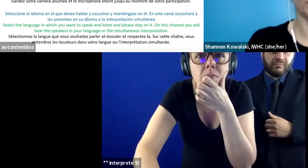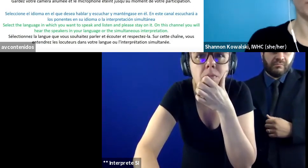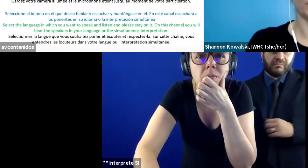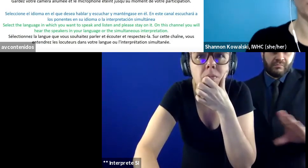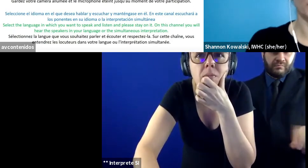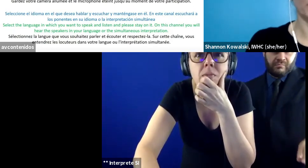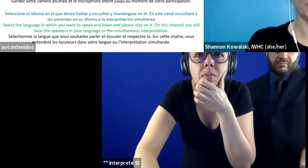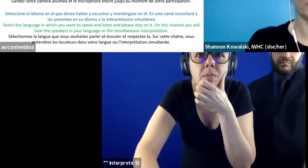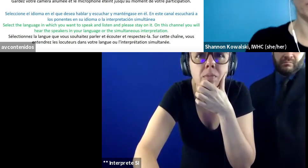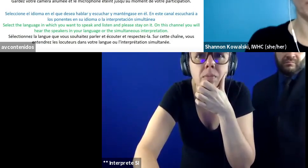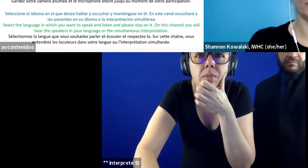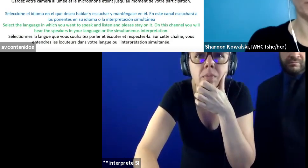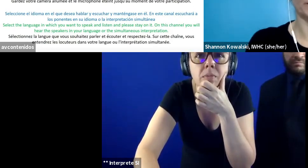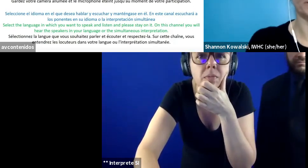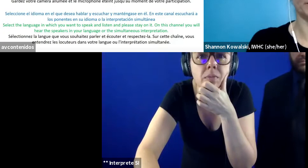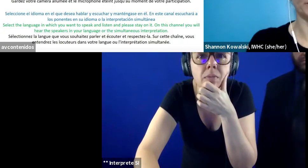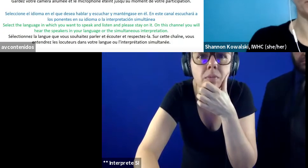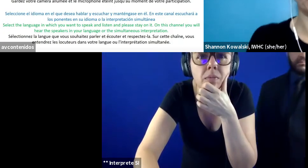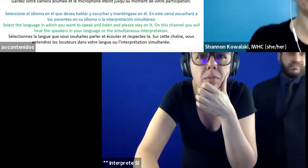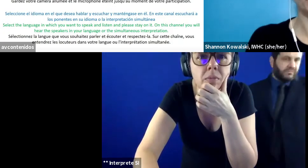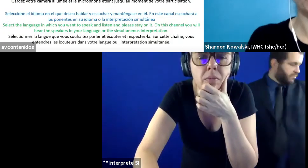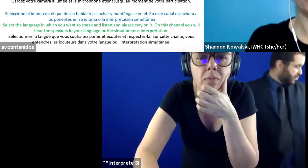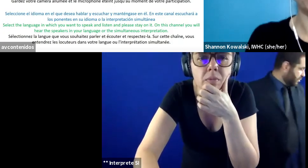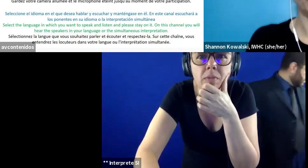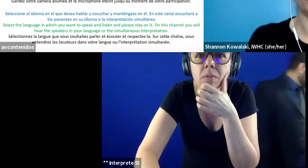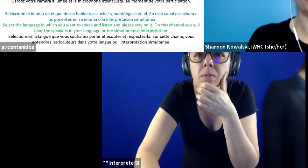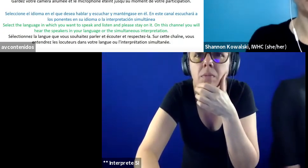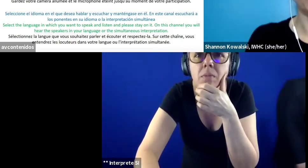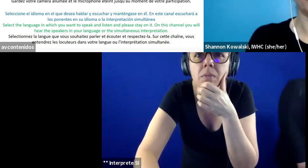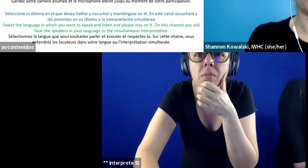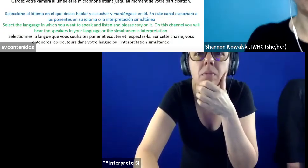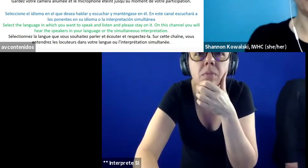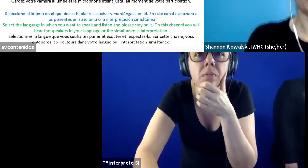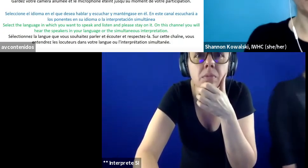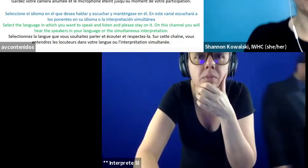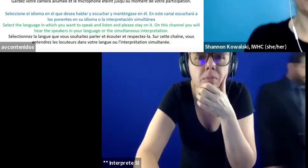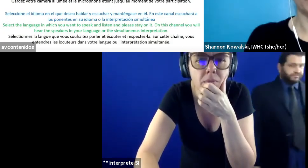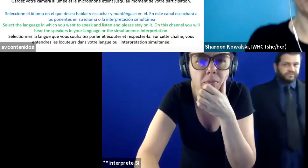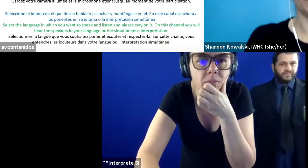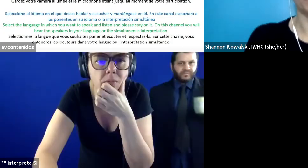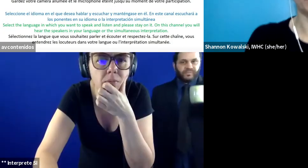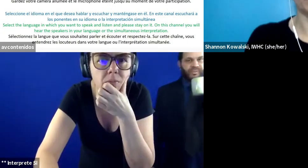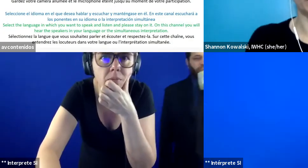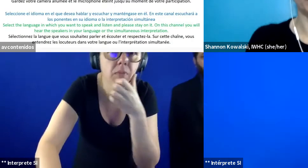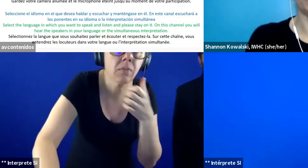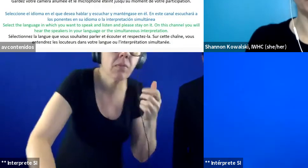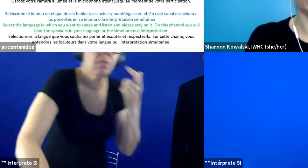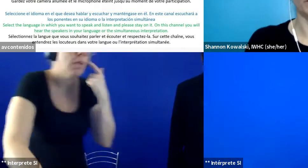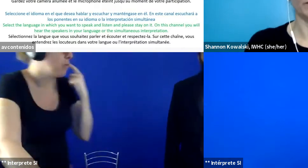¿Me confirman, de favor? Gracias. De acuerdo, enterada, gracias. Gracias. Se cierra, muy bien.